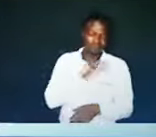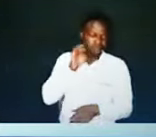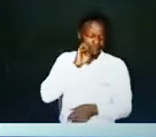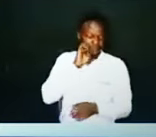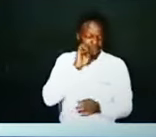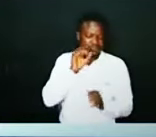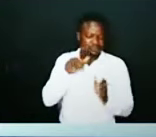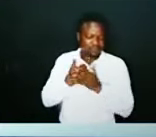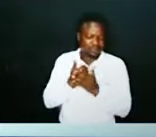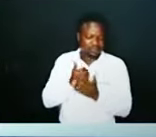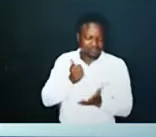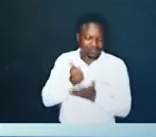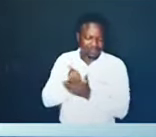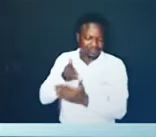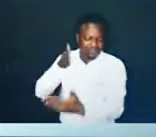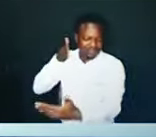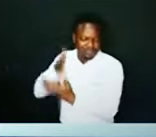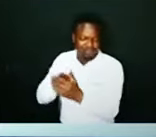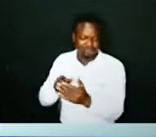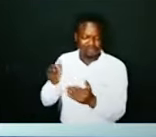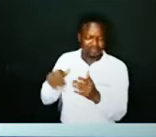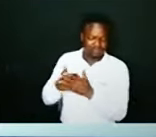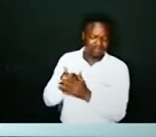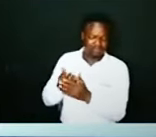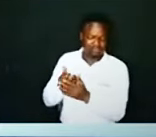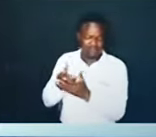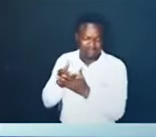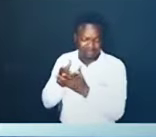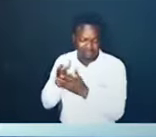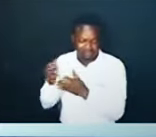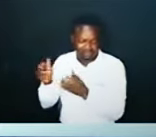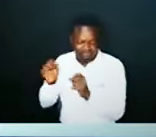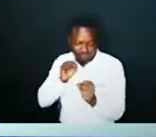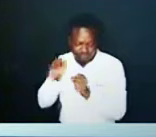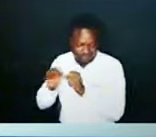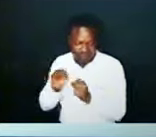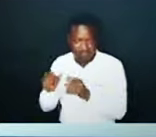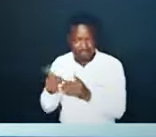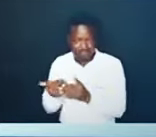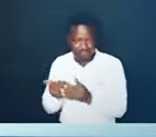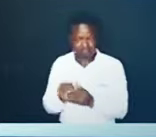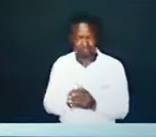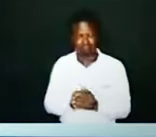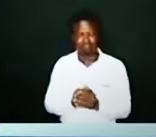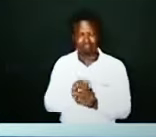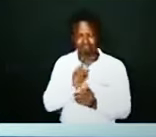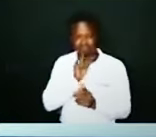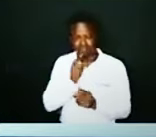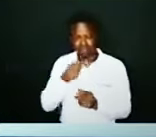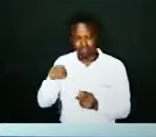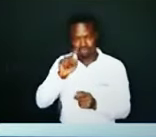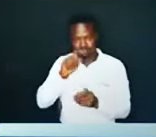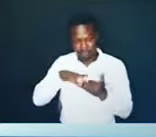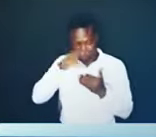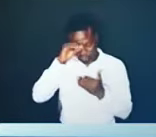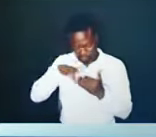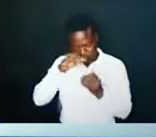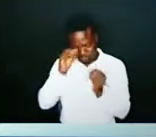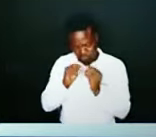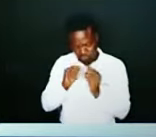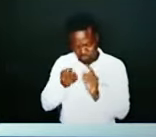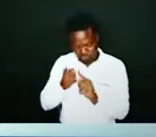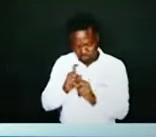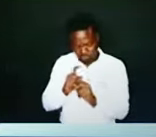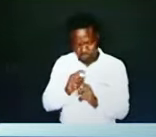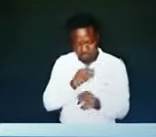yenhwe kwan a wofa so ni sadie edi esi. Now we have a lot to learn from this. Adofonum ye wonoma bebria yebesua